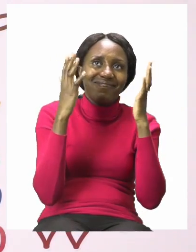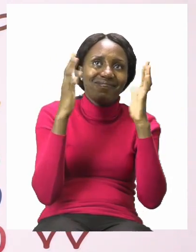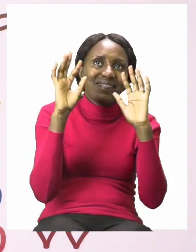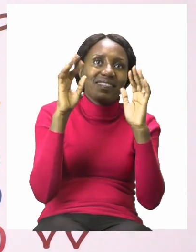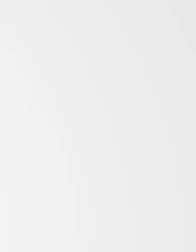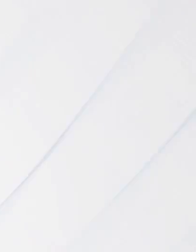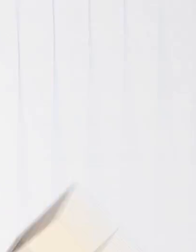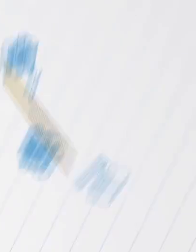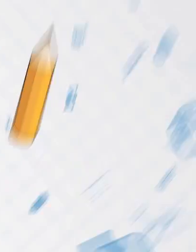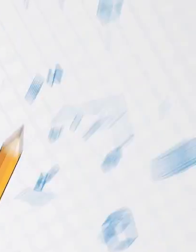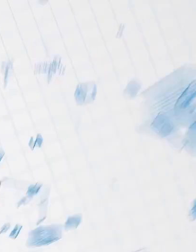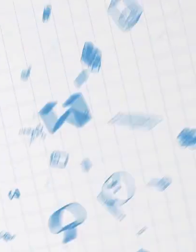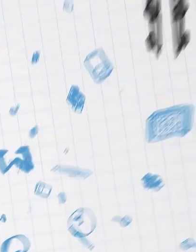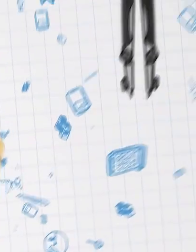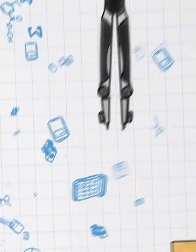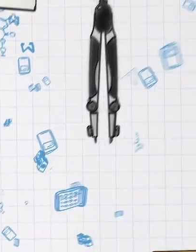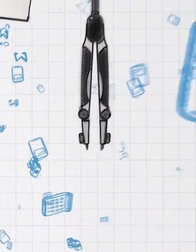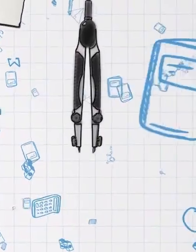Bye!